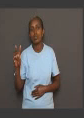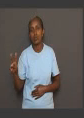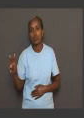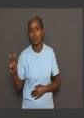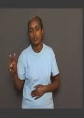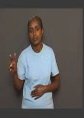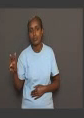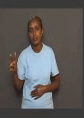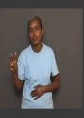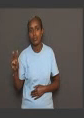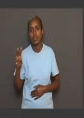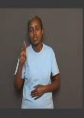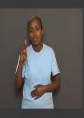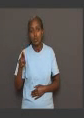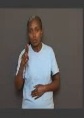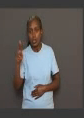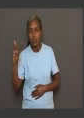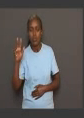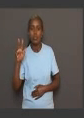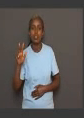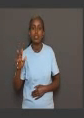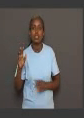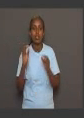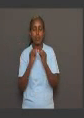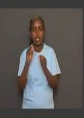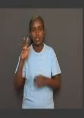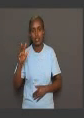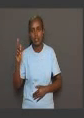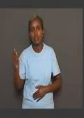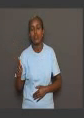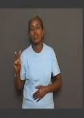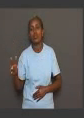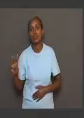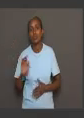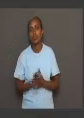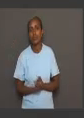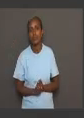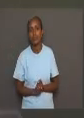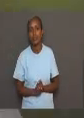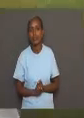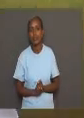over 2 square root of 3 plus 3 over 2.